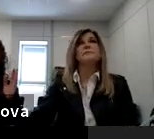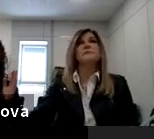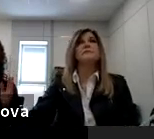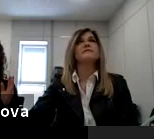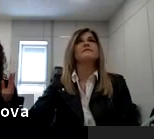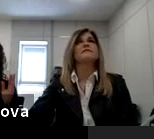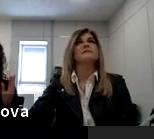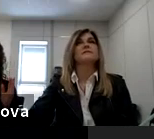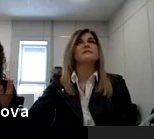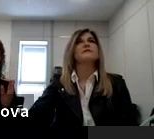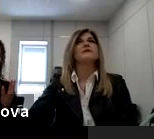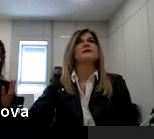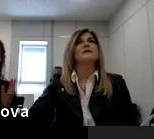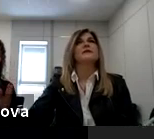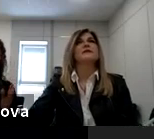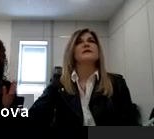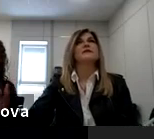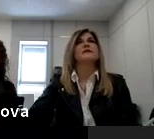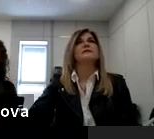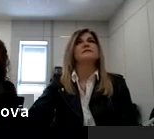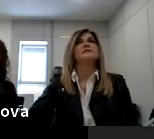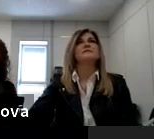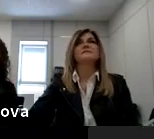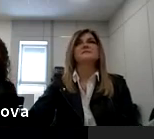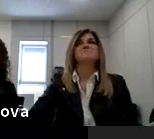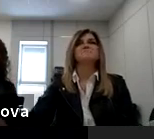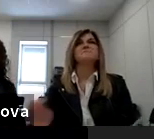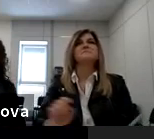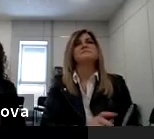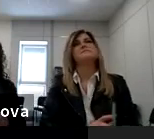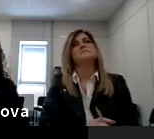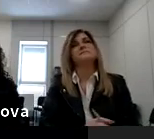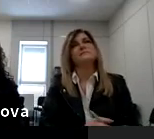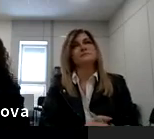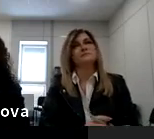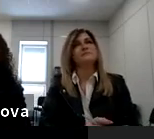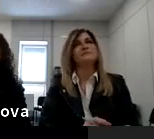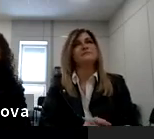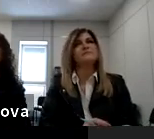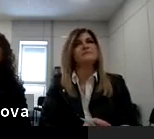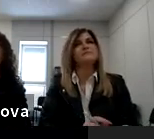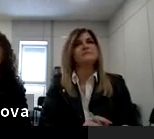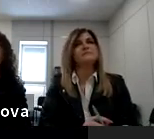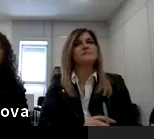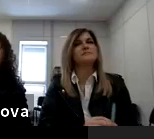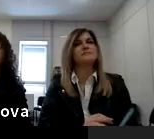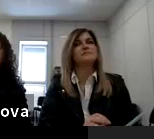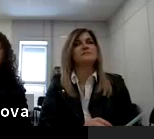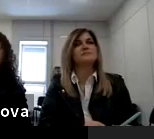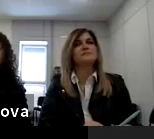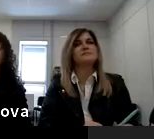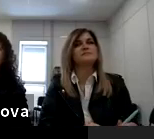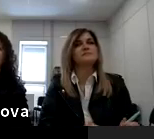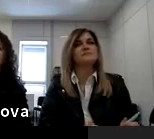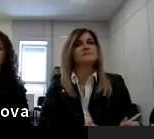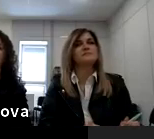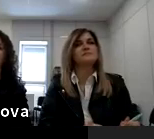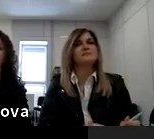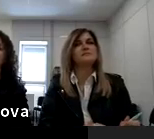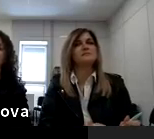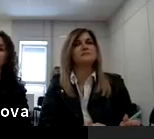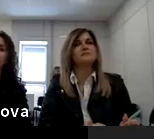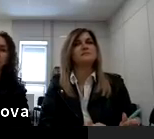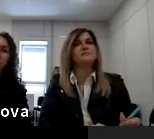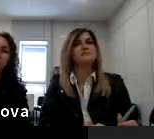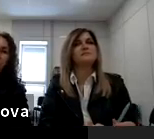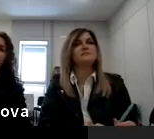last type of lighting, it's media facade. And speaking about it, I